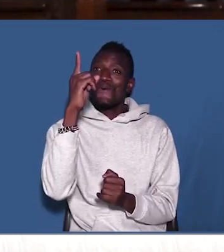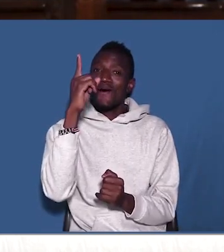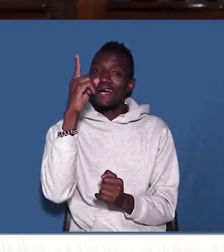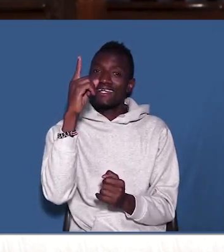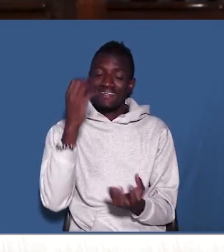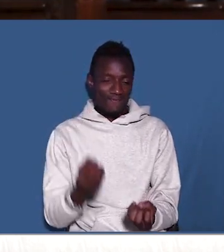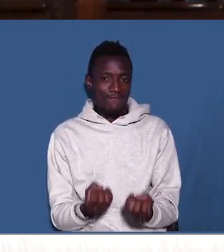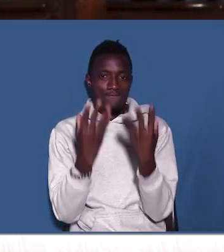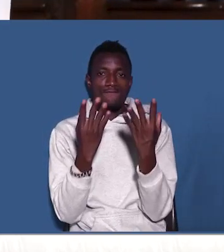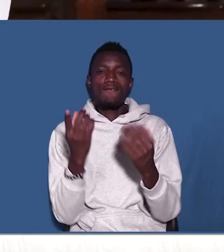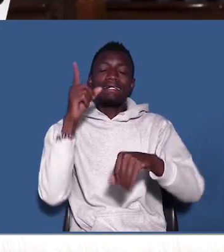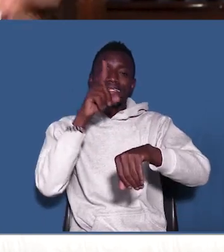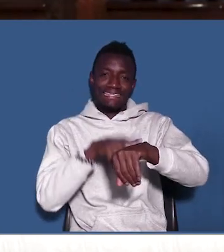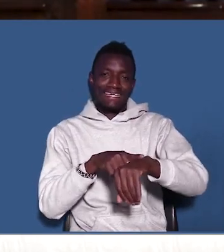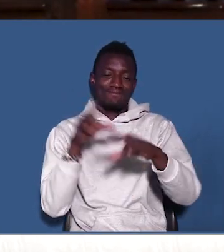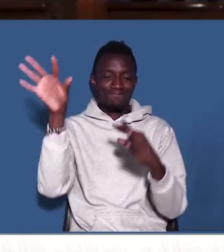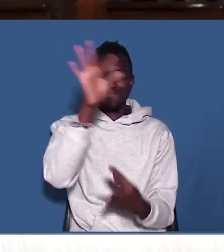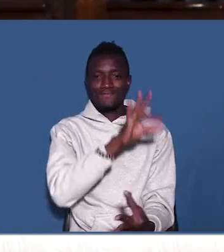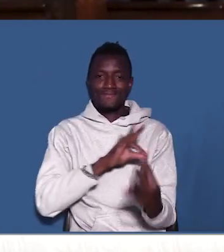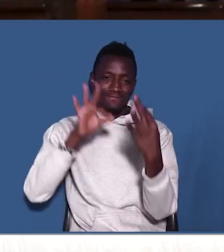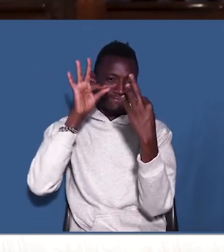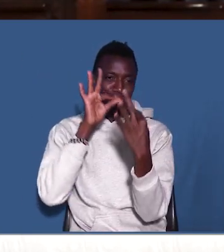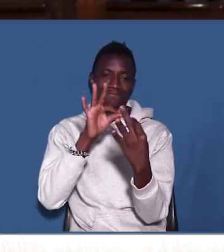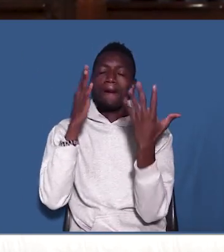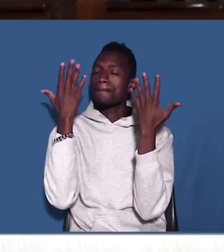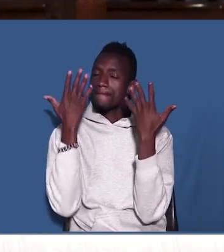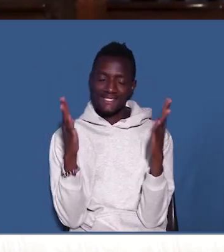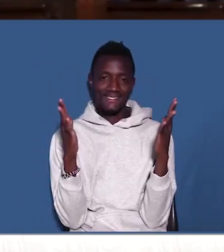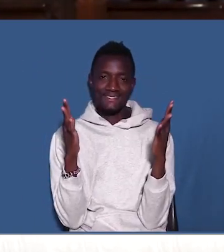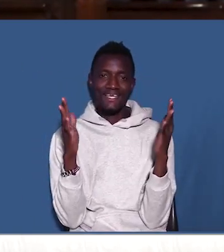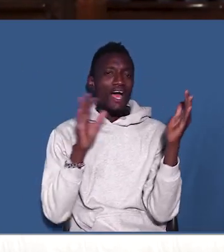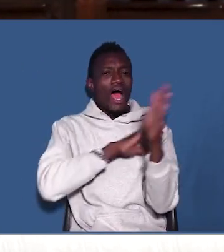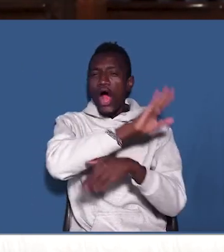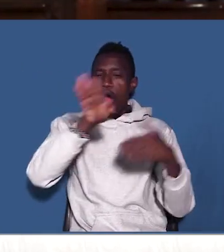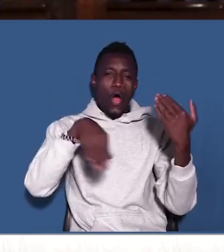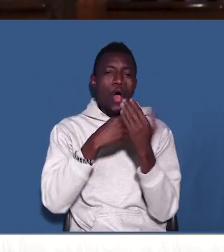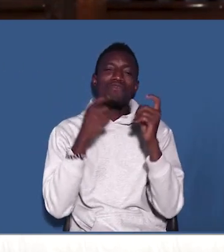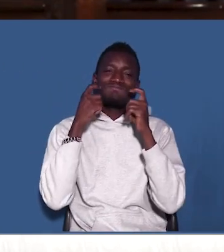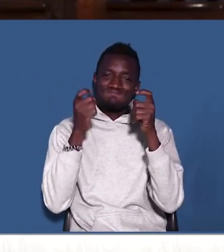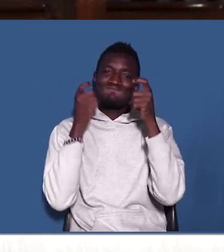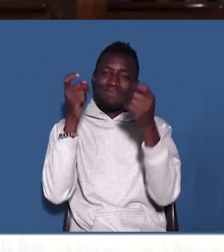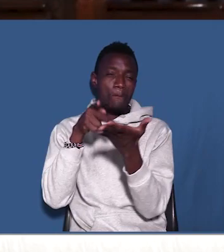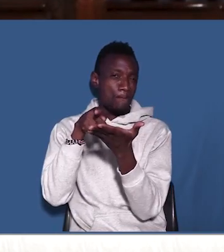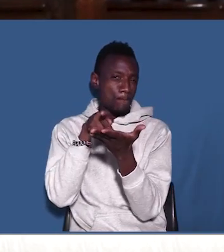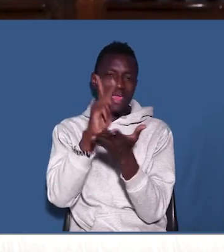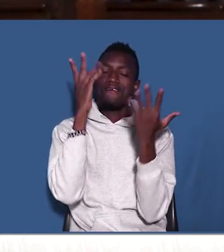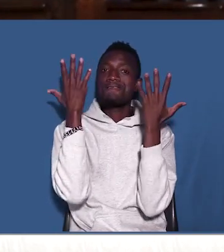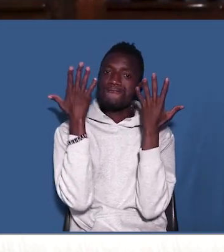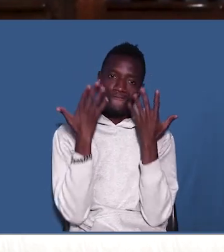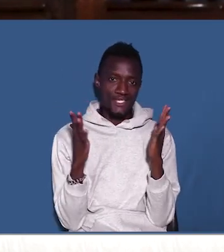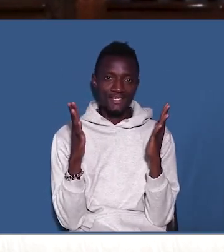offered. Complete atonement has been made. Hell has been vanquished.